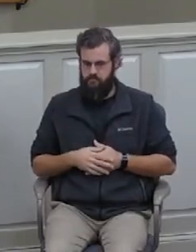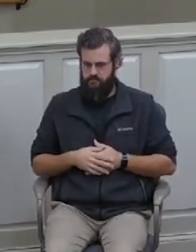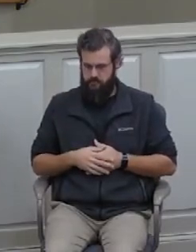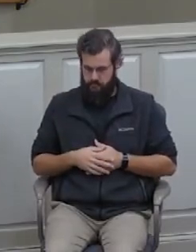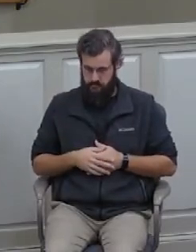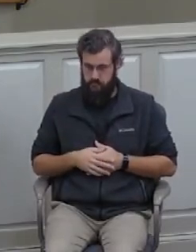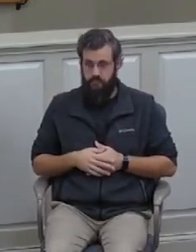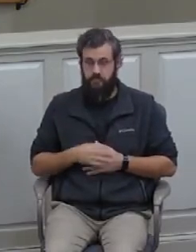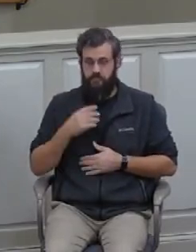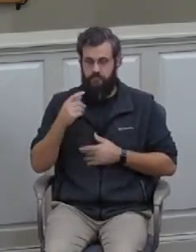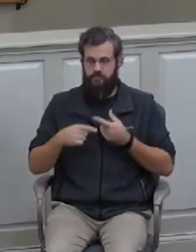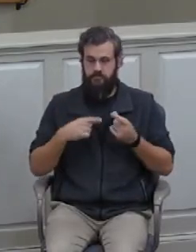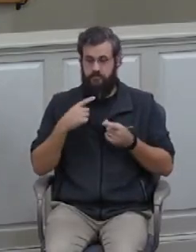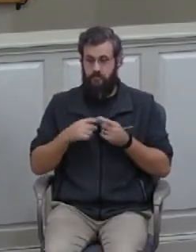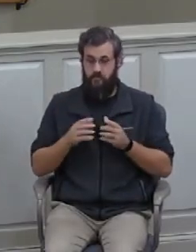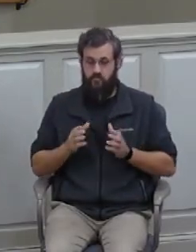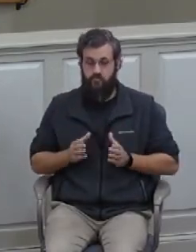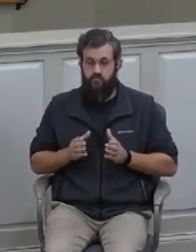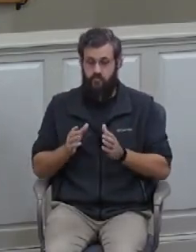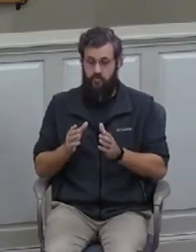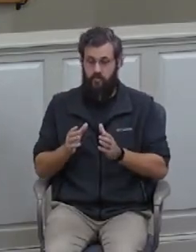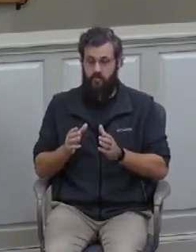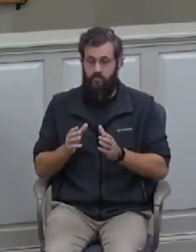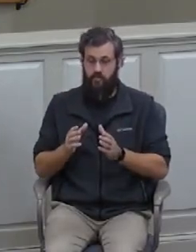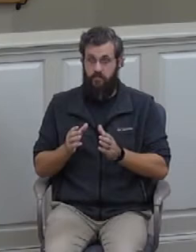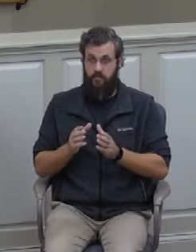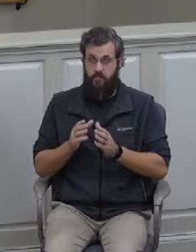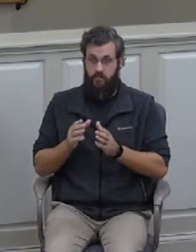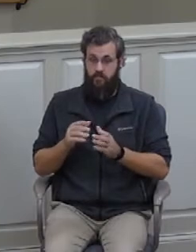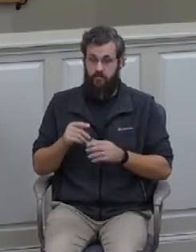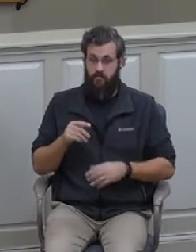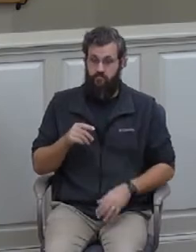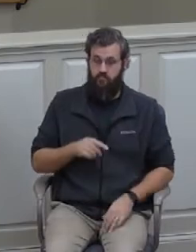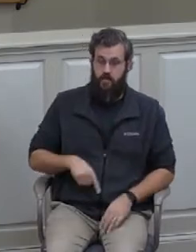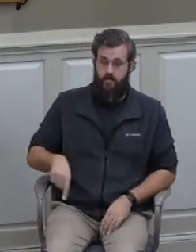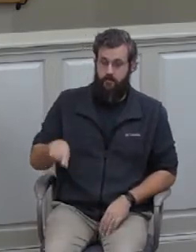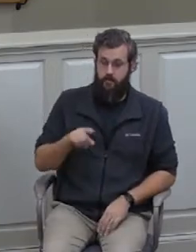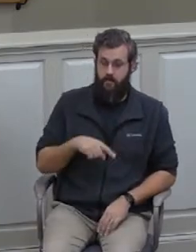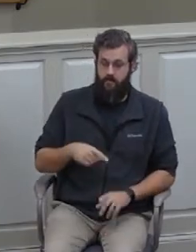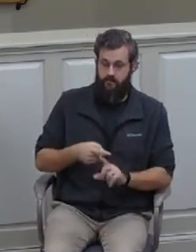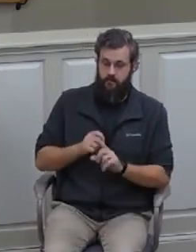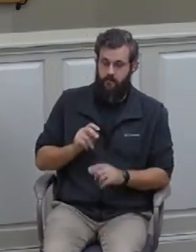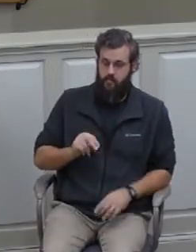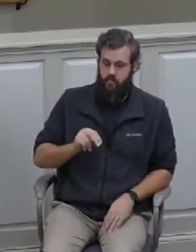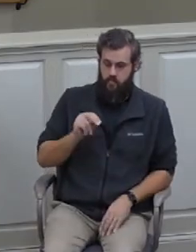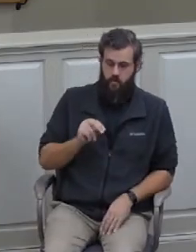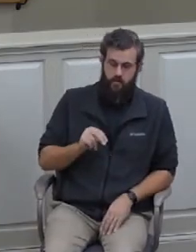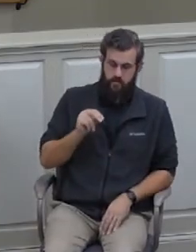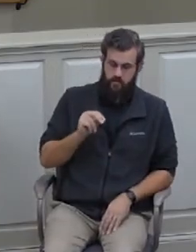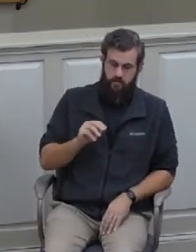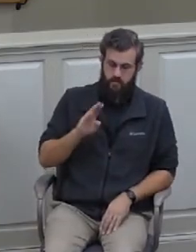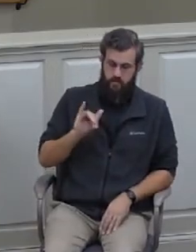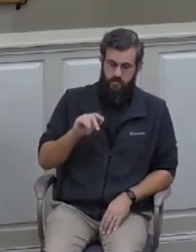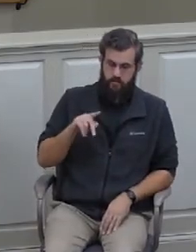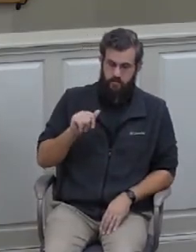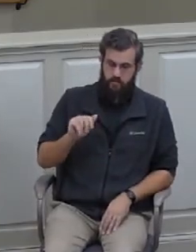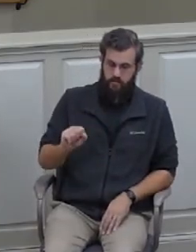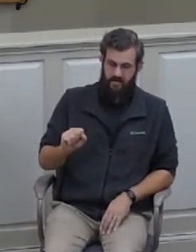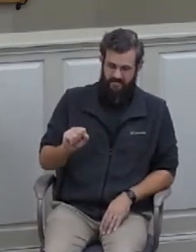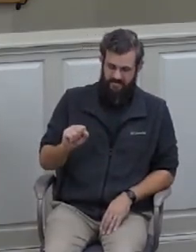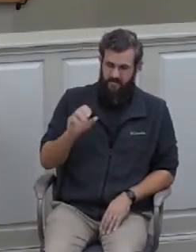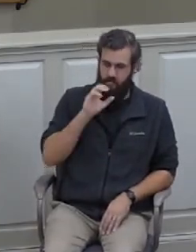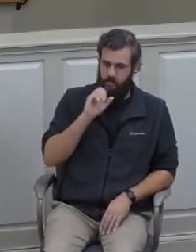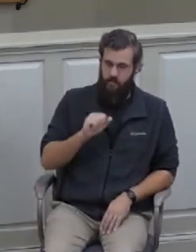concerned a roadway to be connected from the roundabout from the north bypass on the